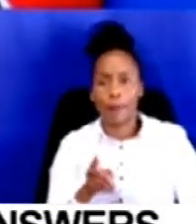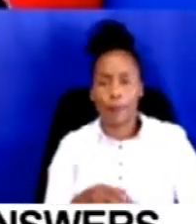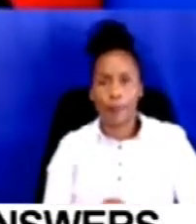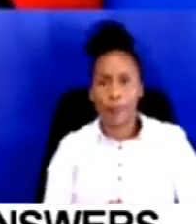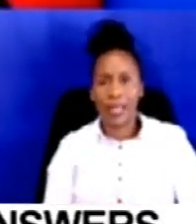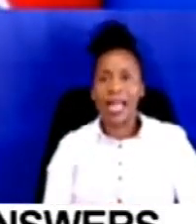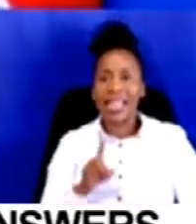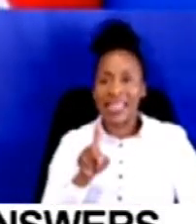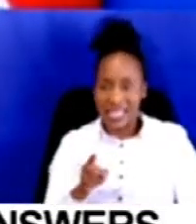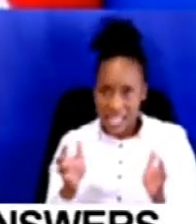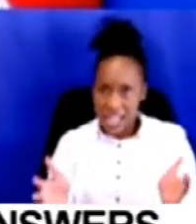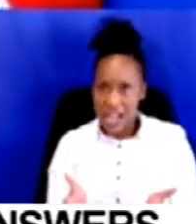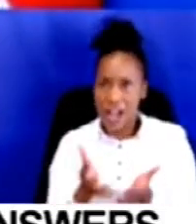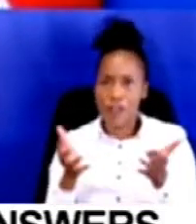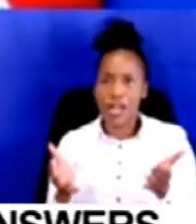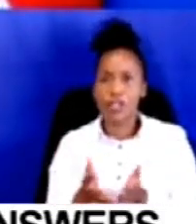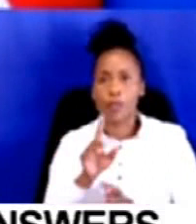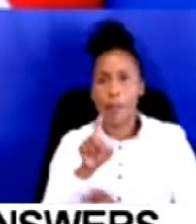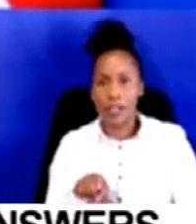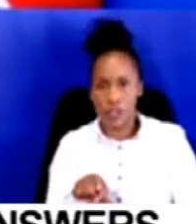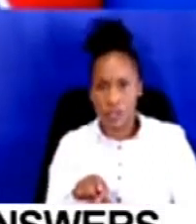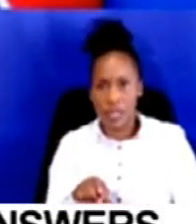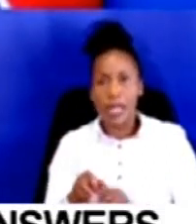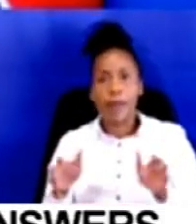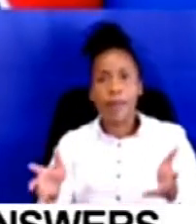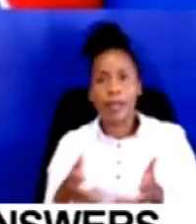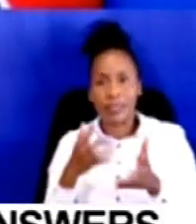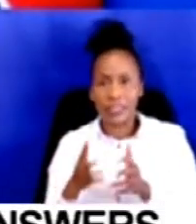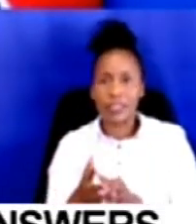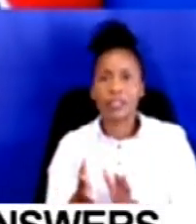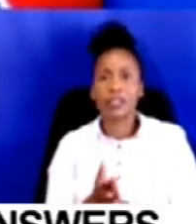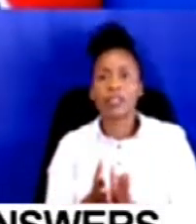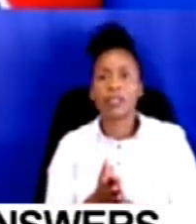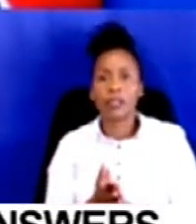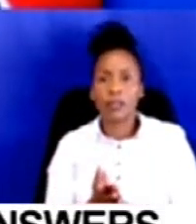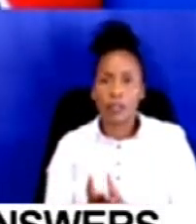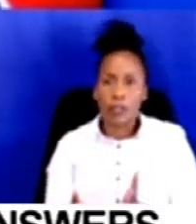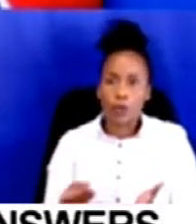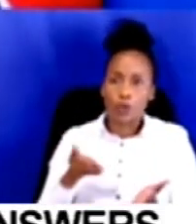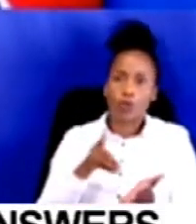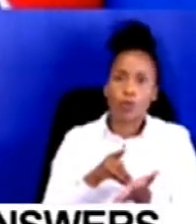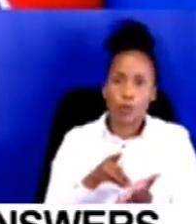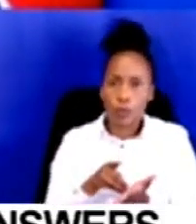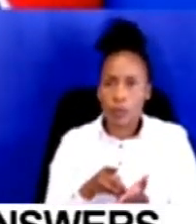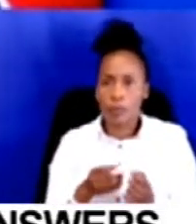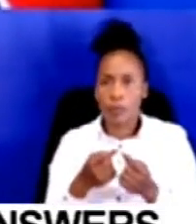This we must encourage, and we must encourage the donation by good Samaritans